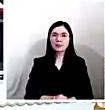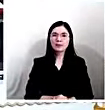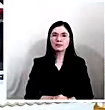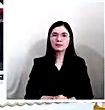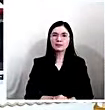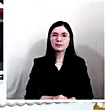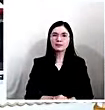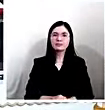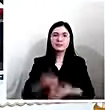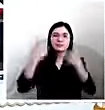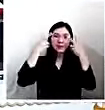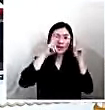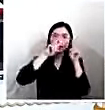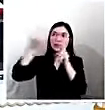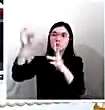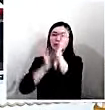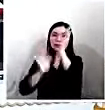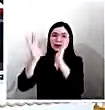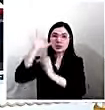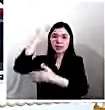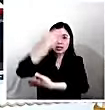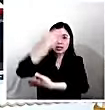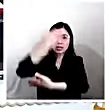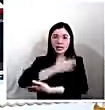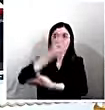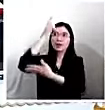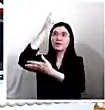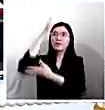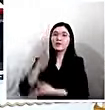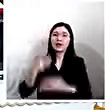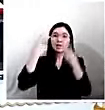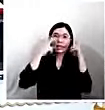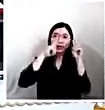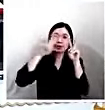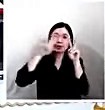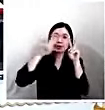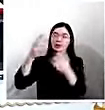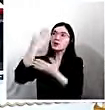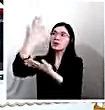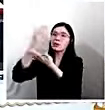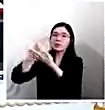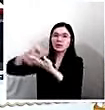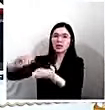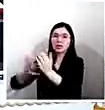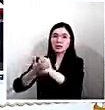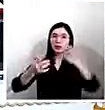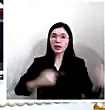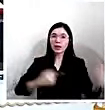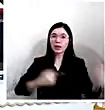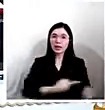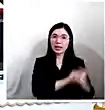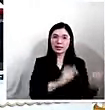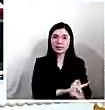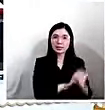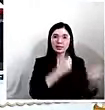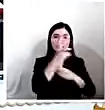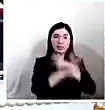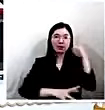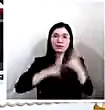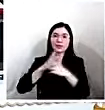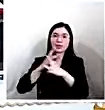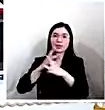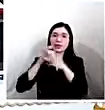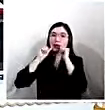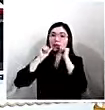Behold Jesus, the Lamb of God. Behold him who takes away the sins of the world. Blessed are those called